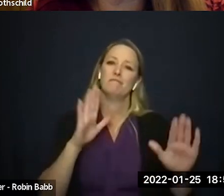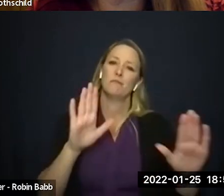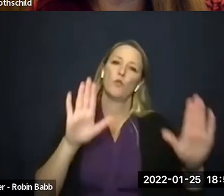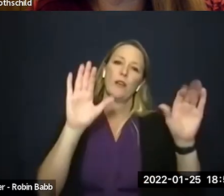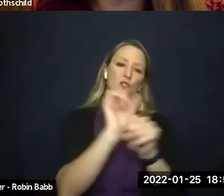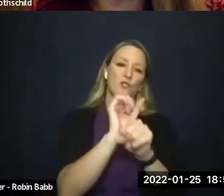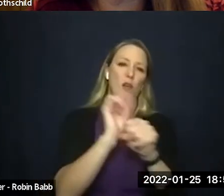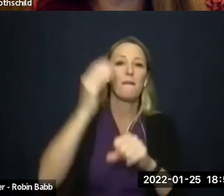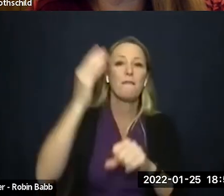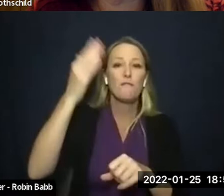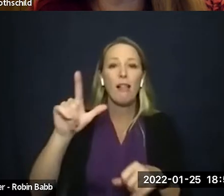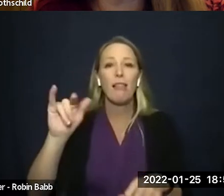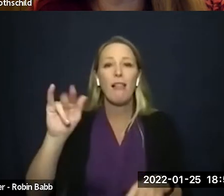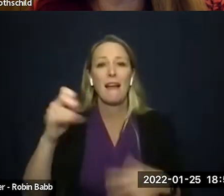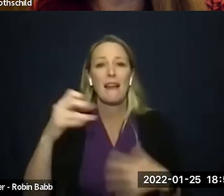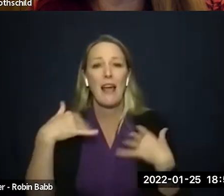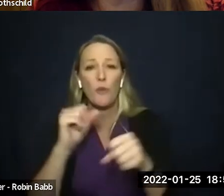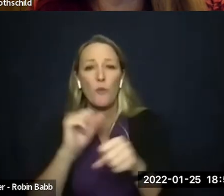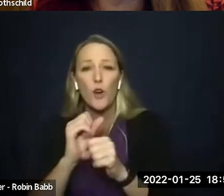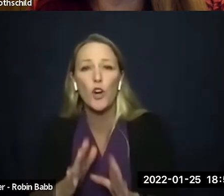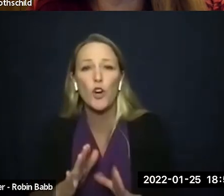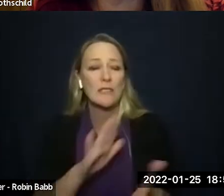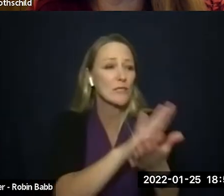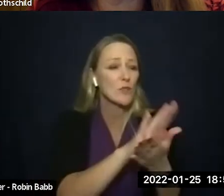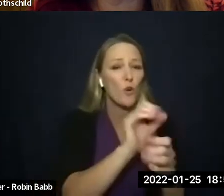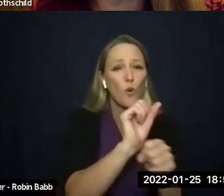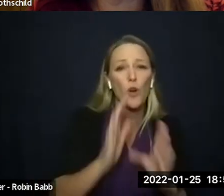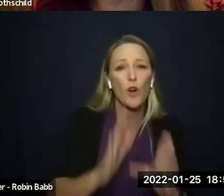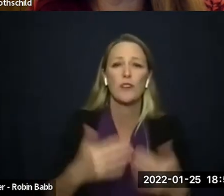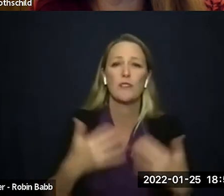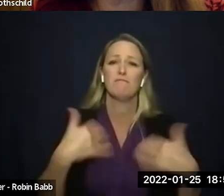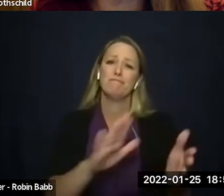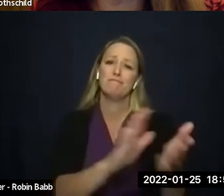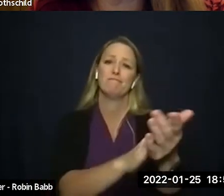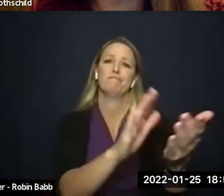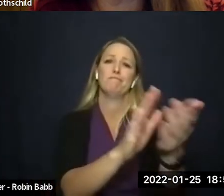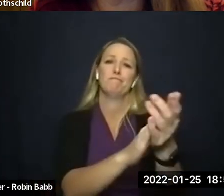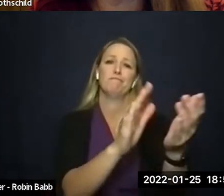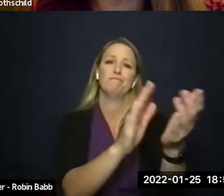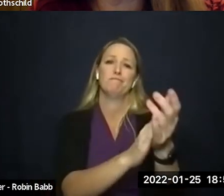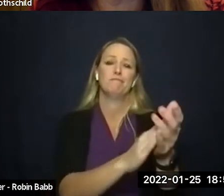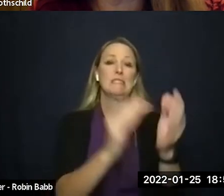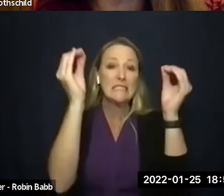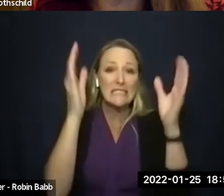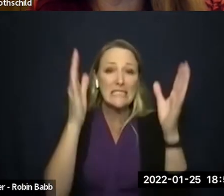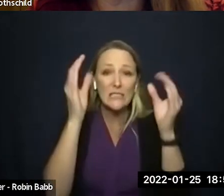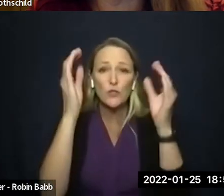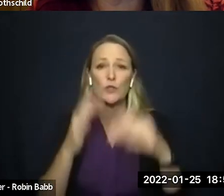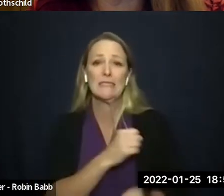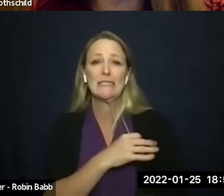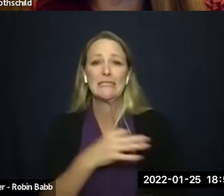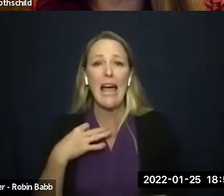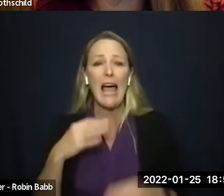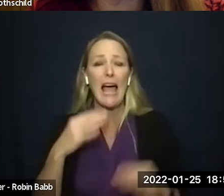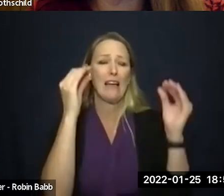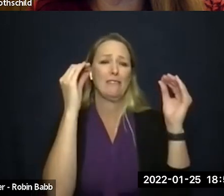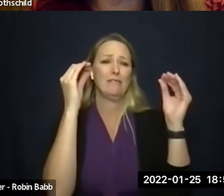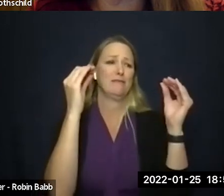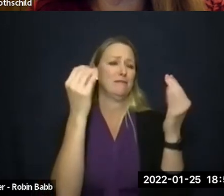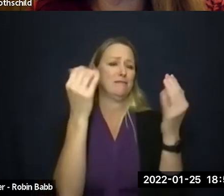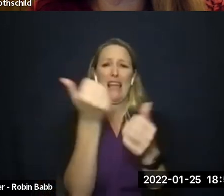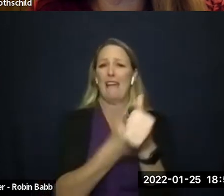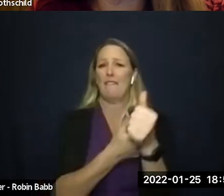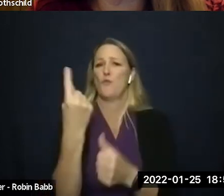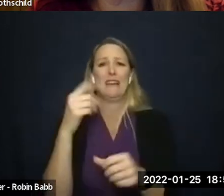and i salute the front line school workers that's all of those teachers and staff members and everyone in the